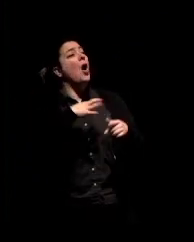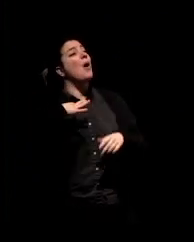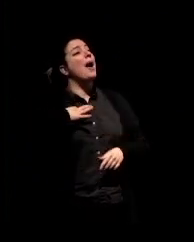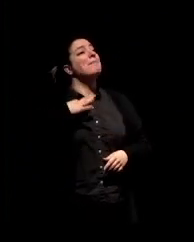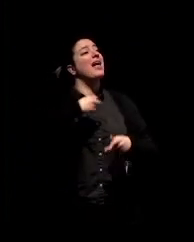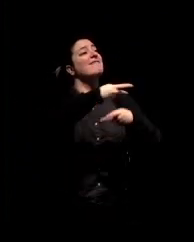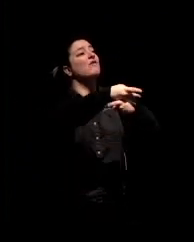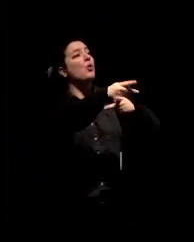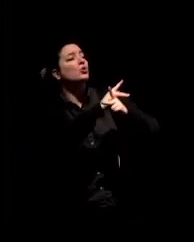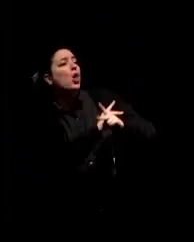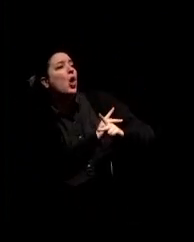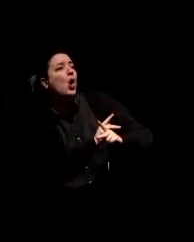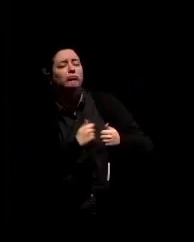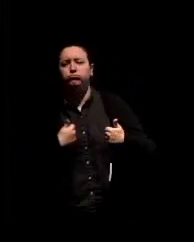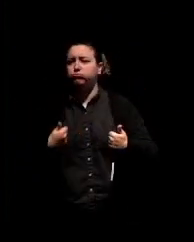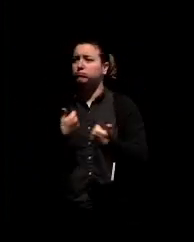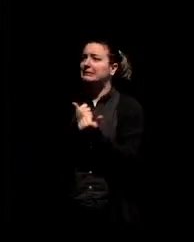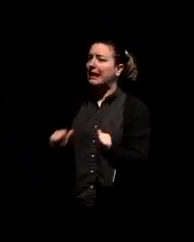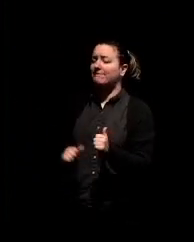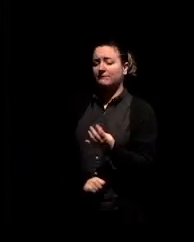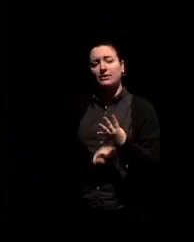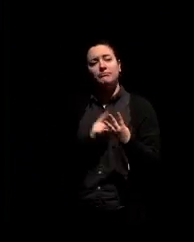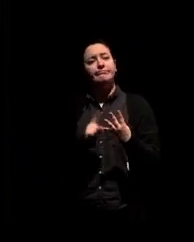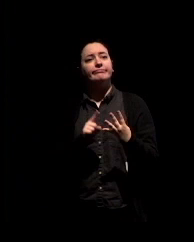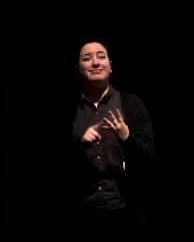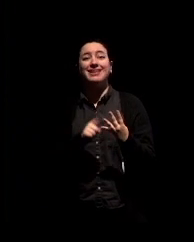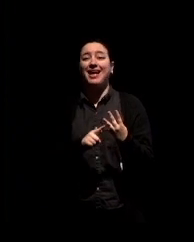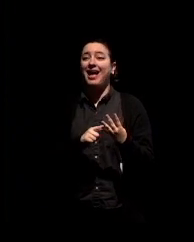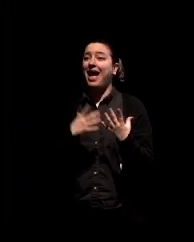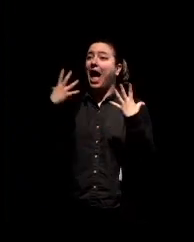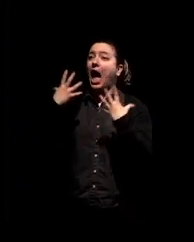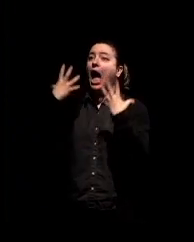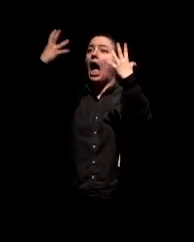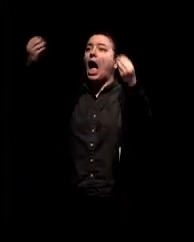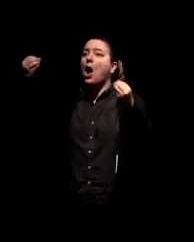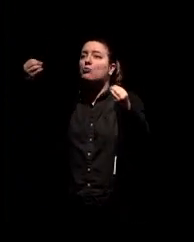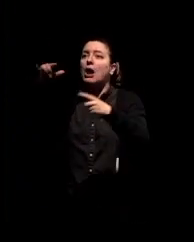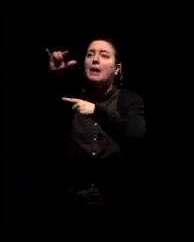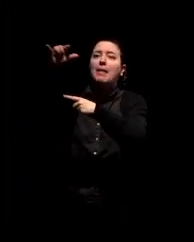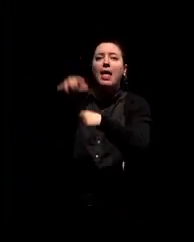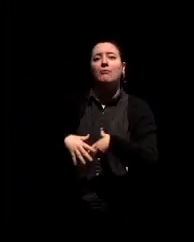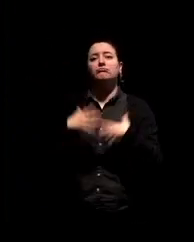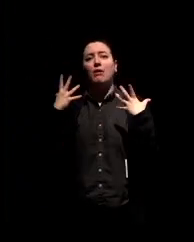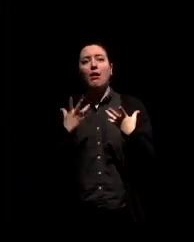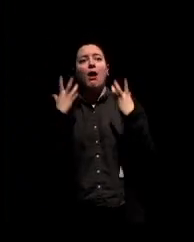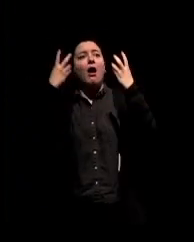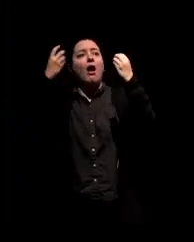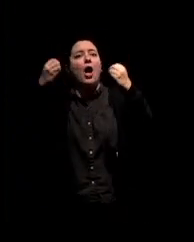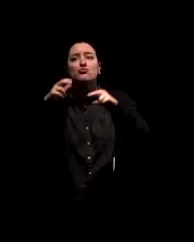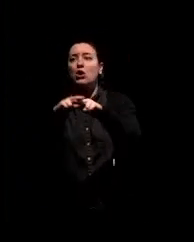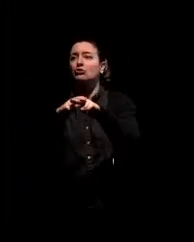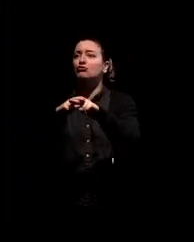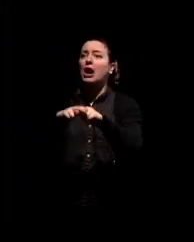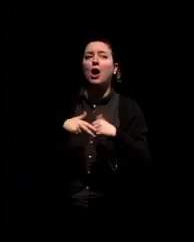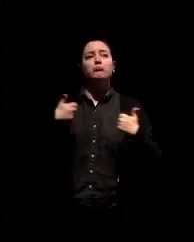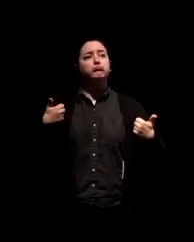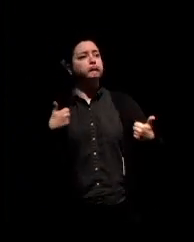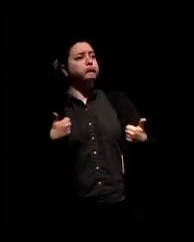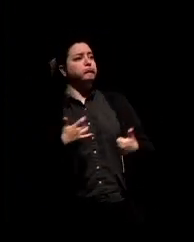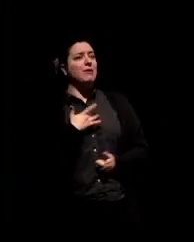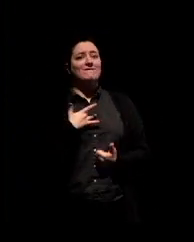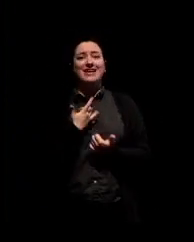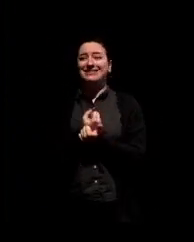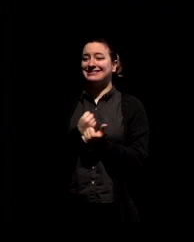in public spaces, whether it's on planes or trains. LGBTQ people need to